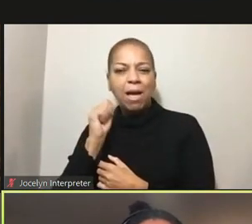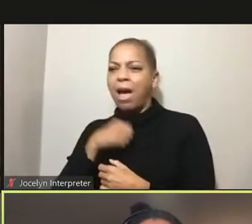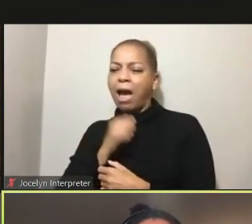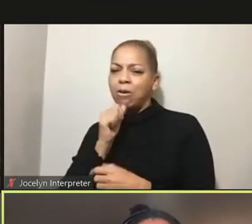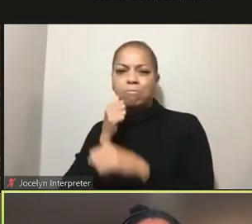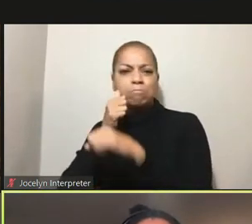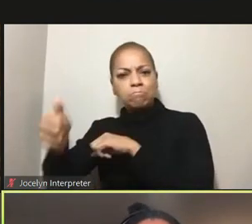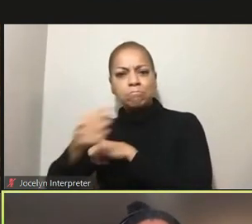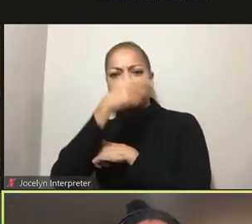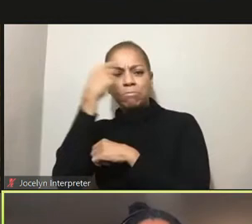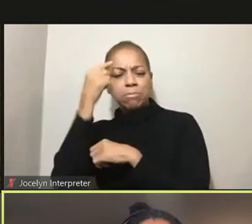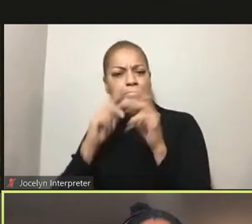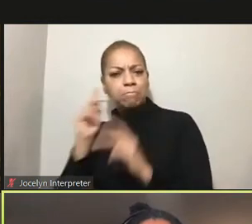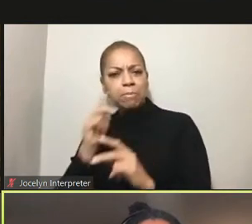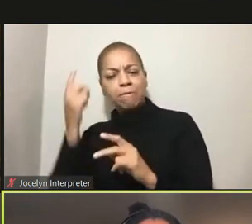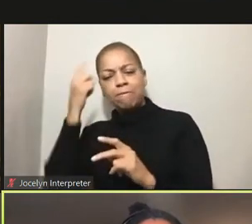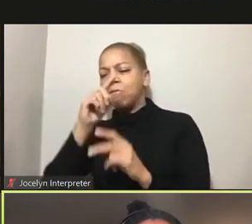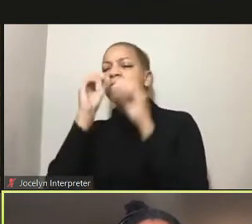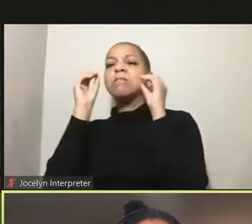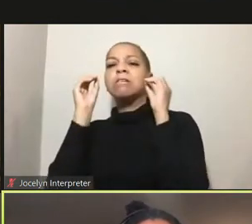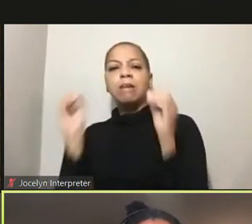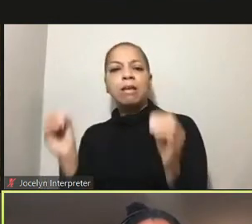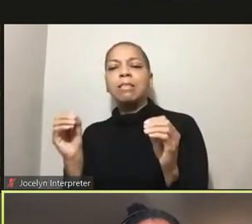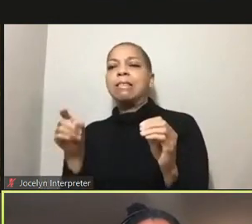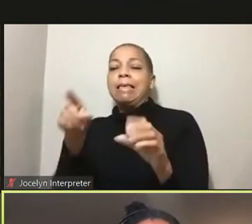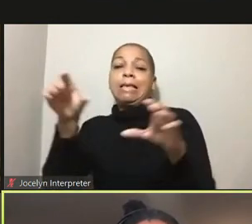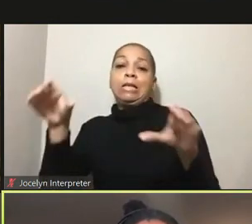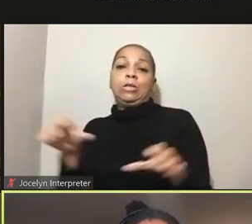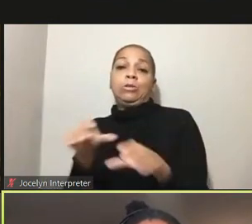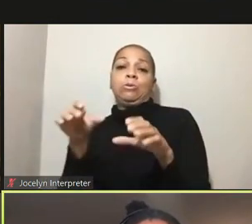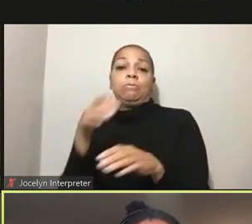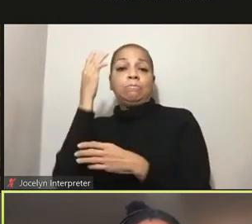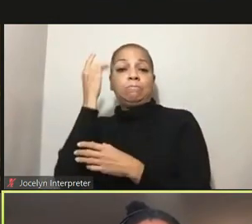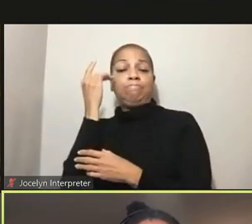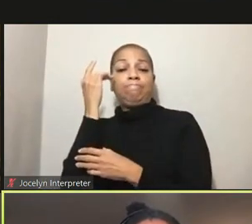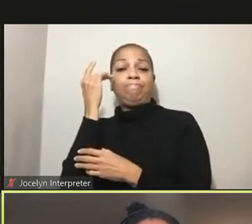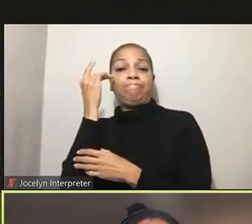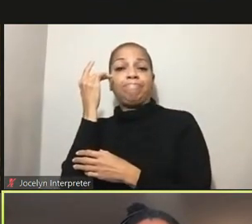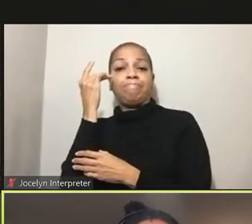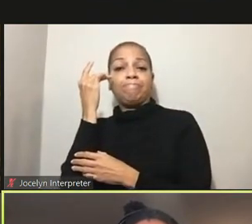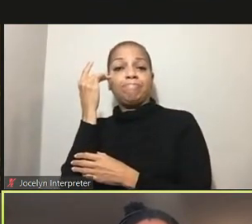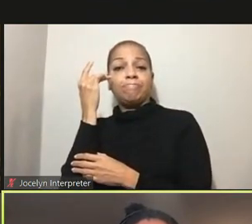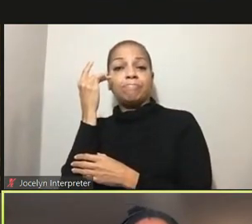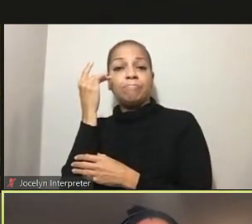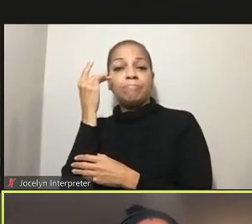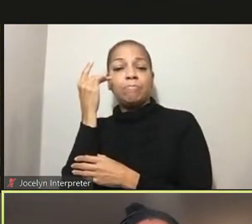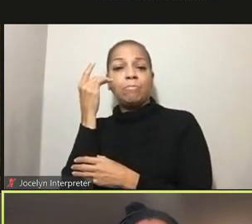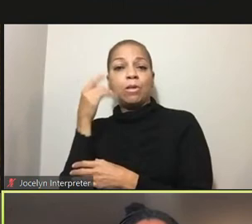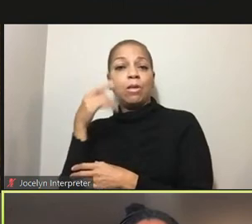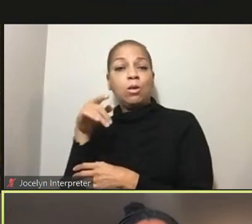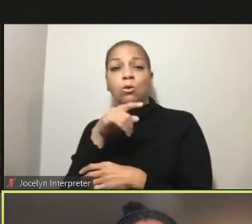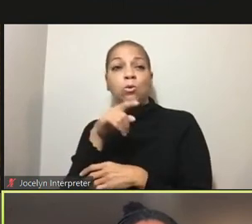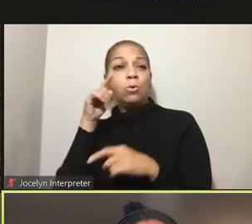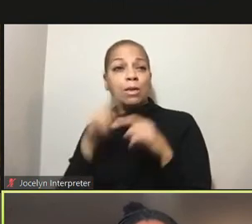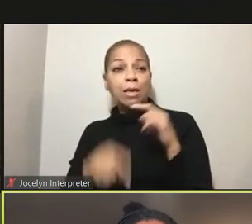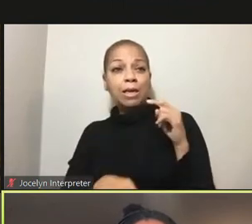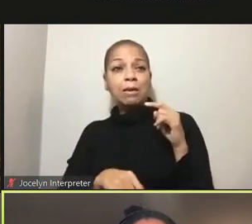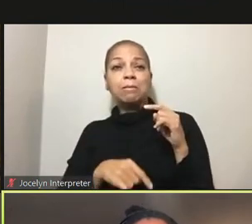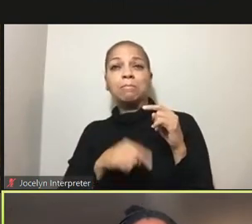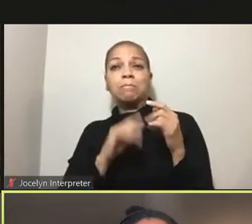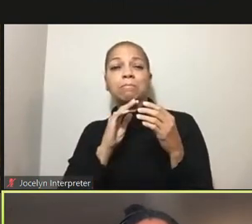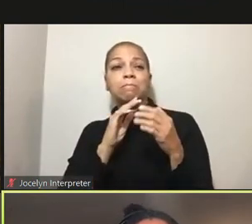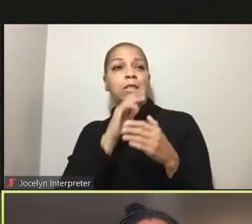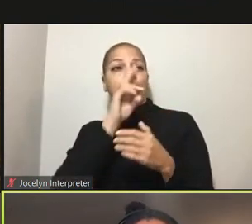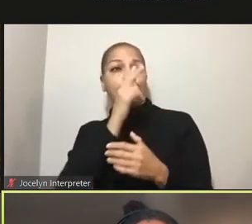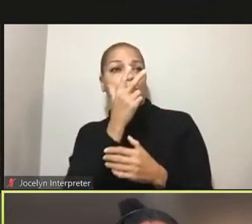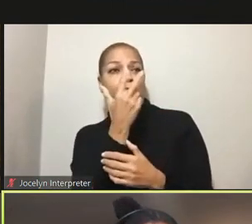much for anything that they do, because You cannot be 13% of the population. You